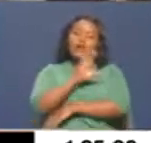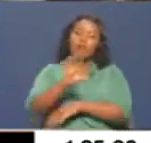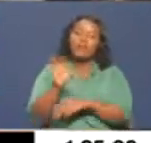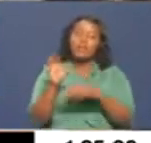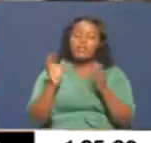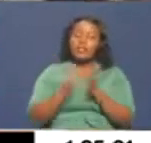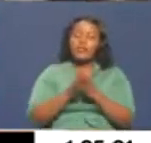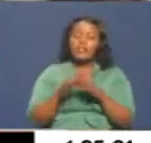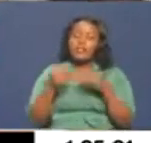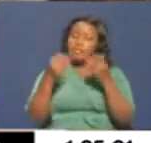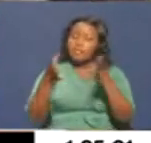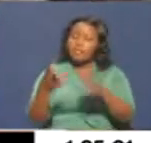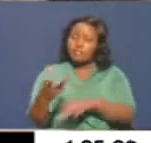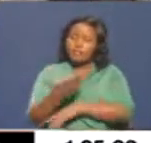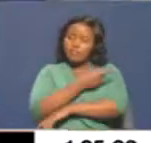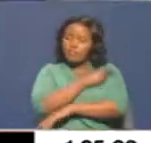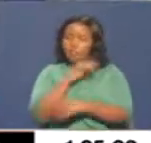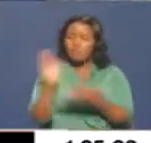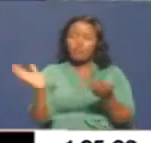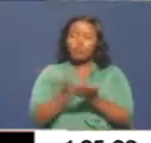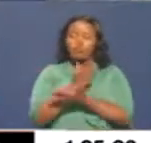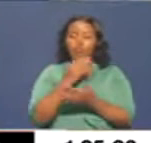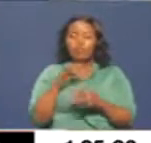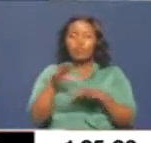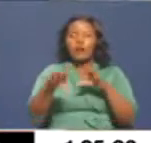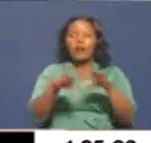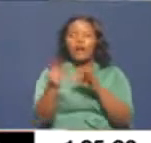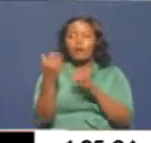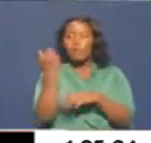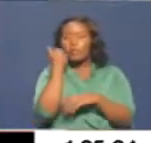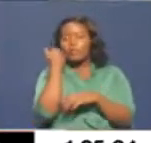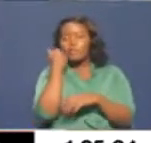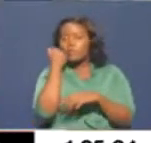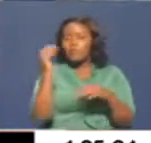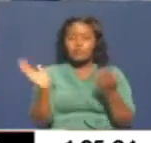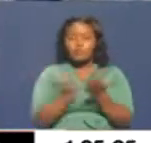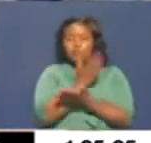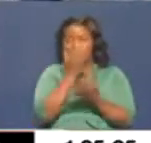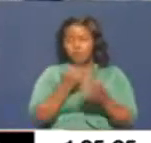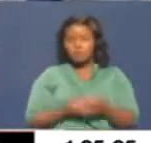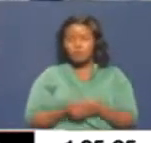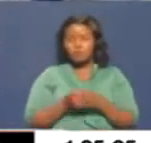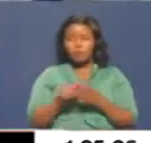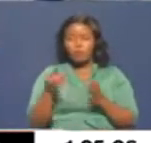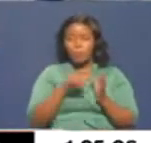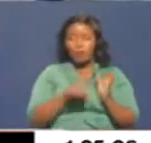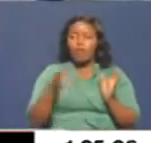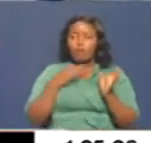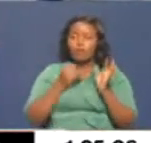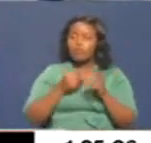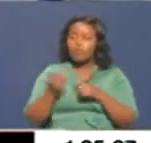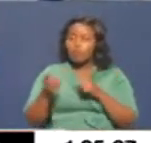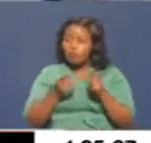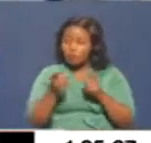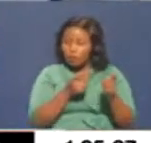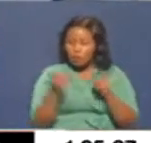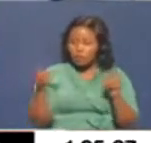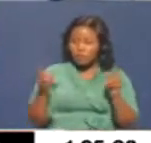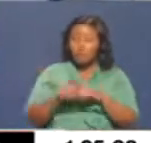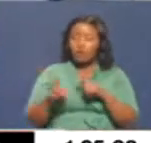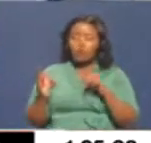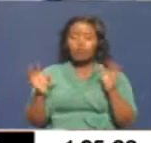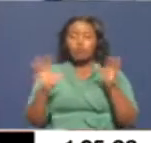to eradicate the rabies completely. Setting standards for control, we coordinate different stakeholders to come